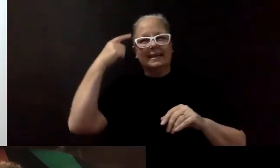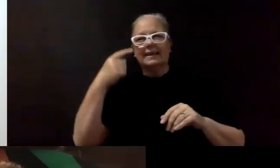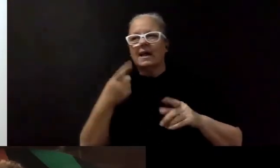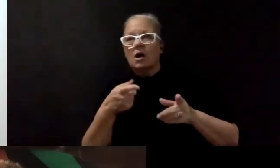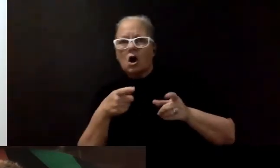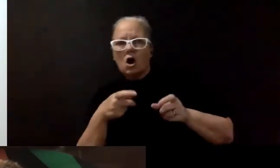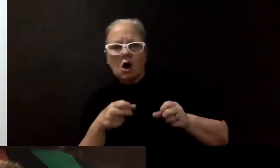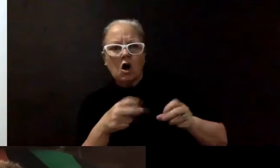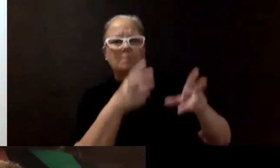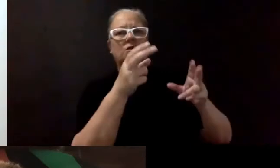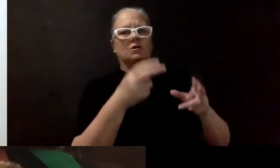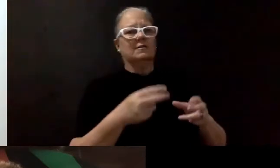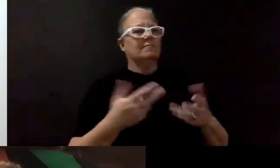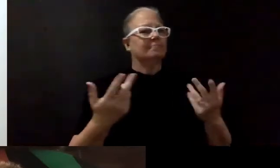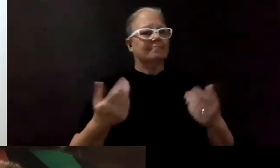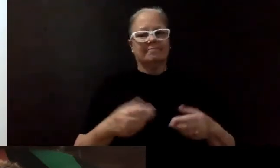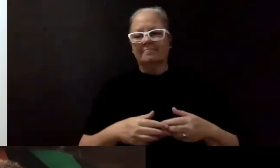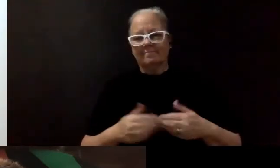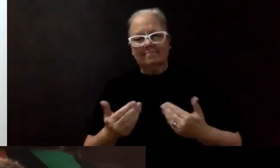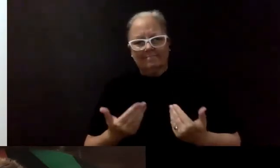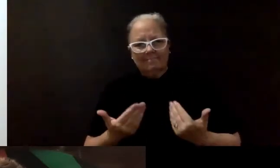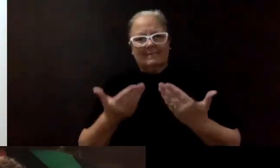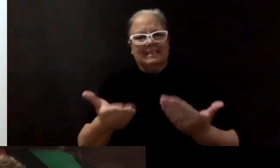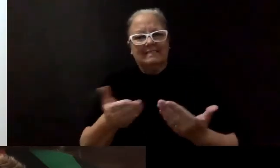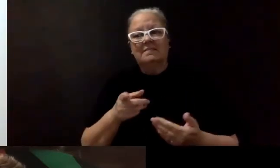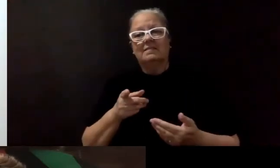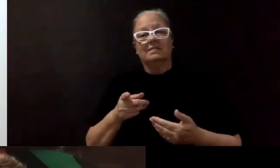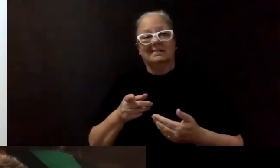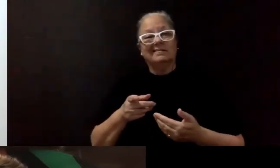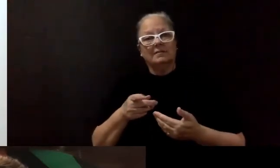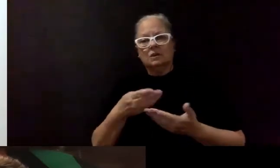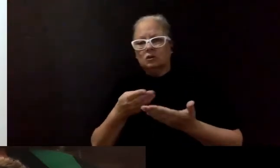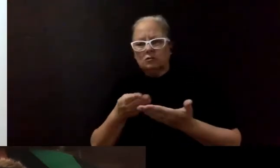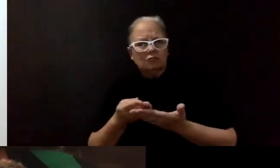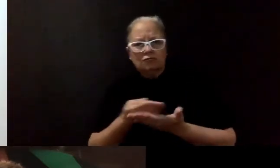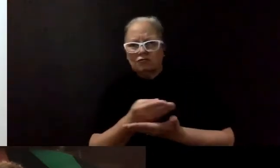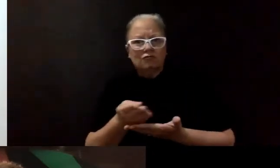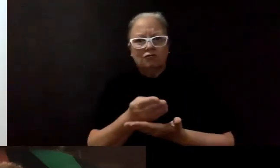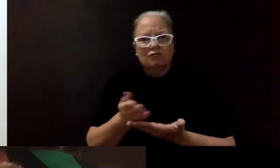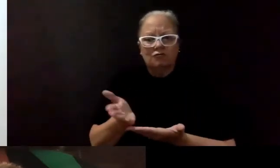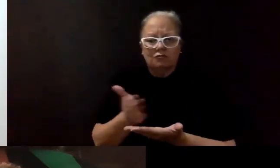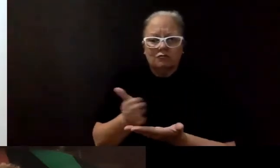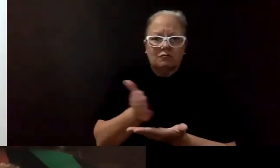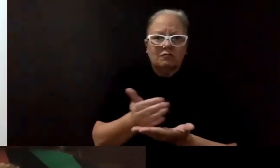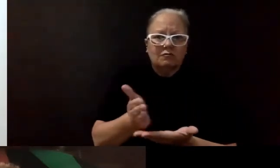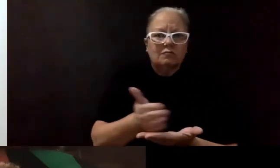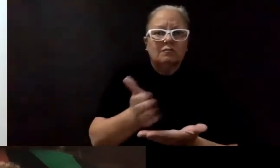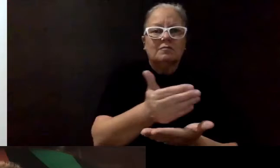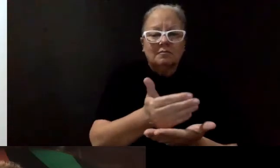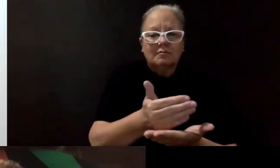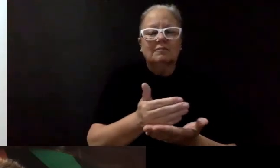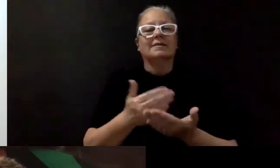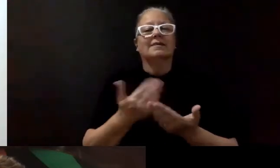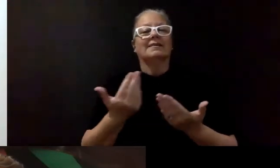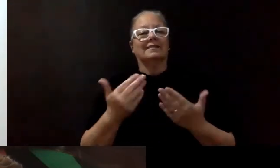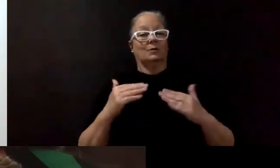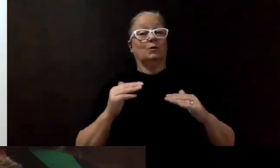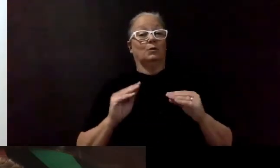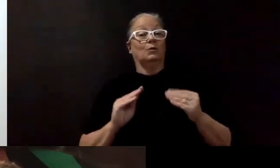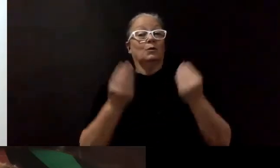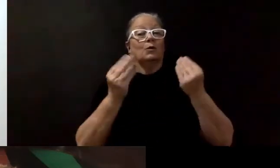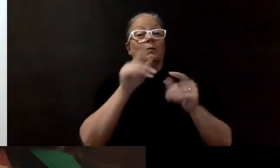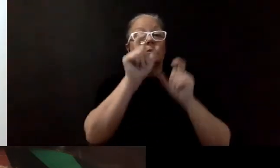provide this pathway that is entirely comprehensive for young people. So how can we engage them at that entry